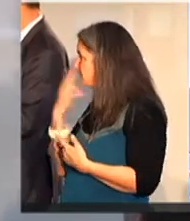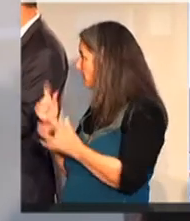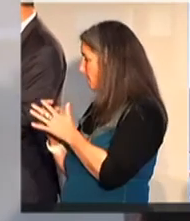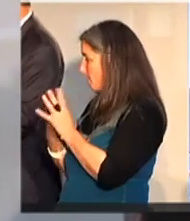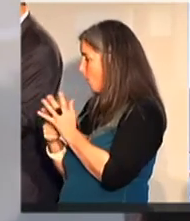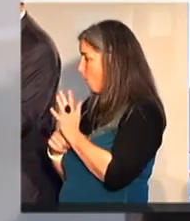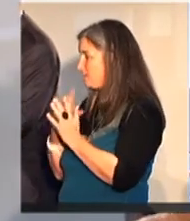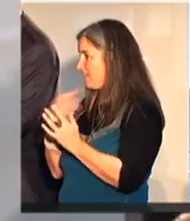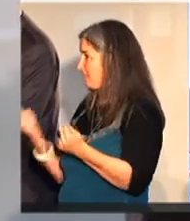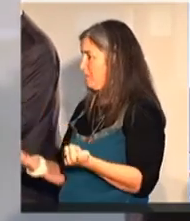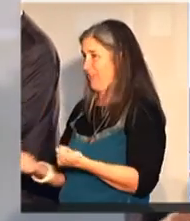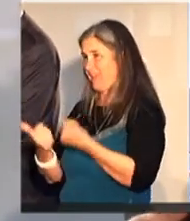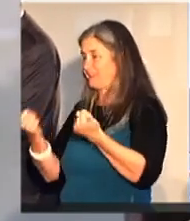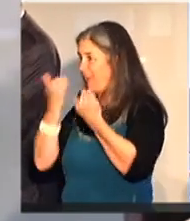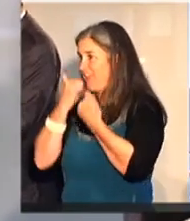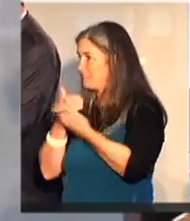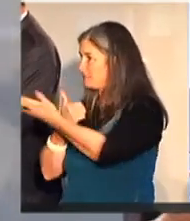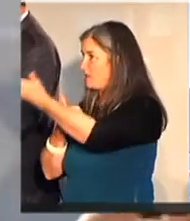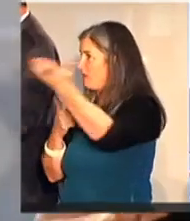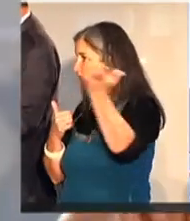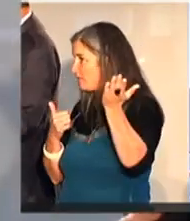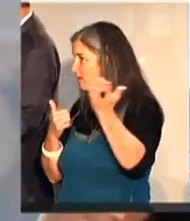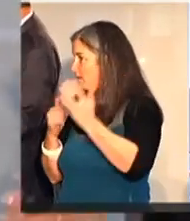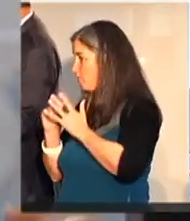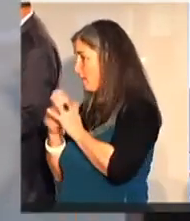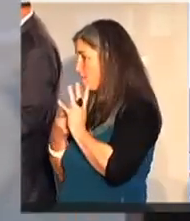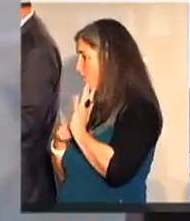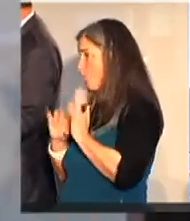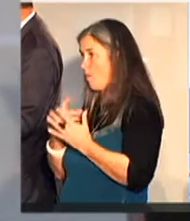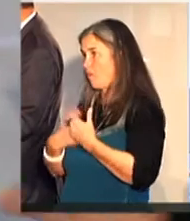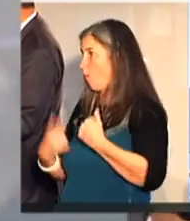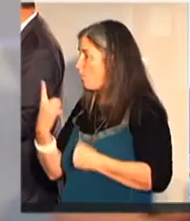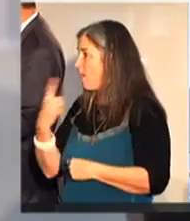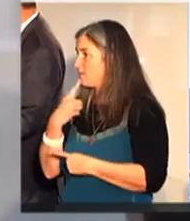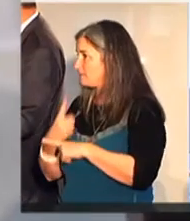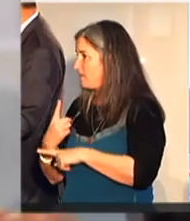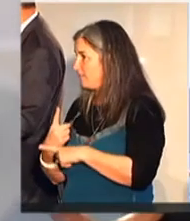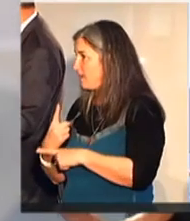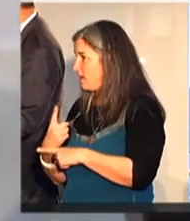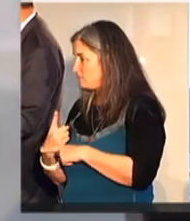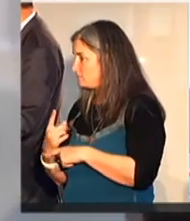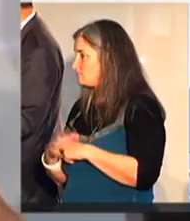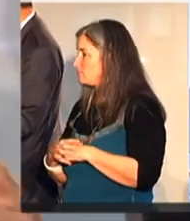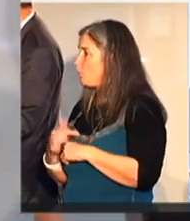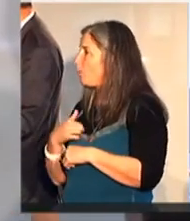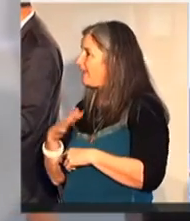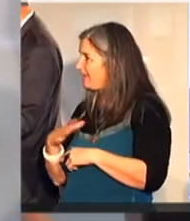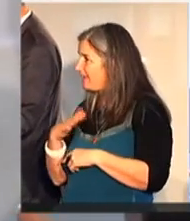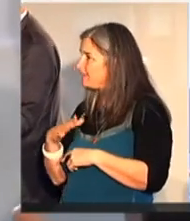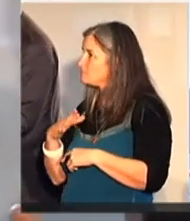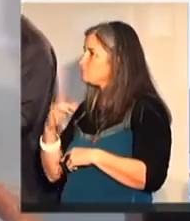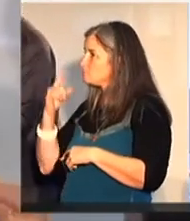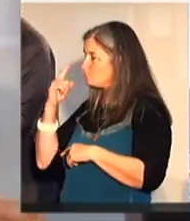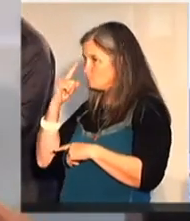and he's not the only one that said it today. We've got to look at interactiveness and